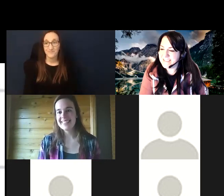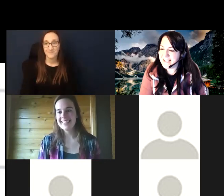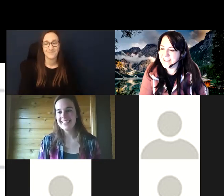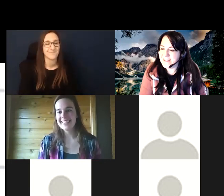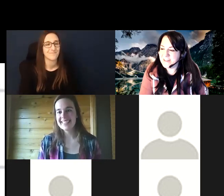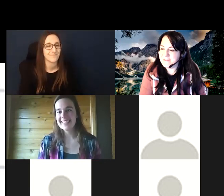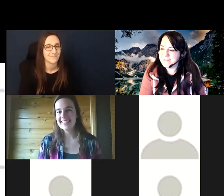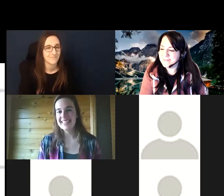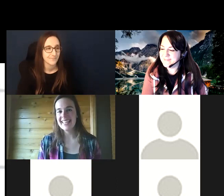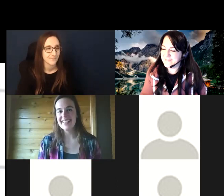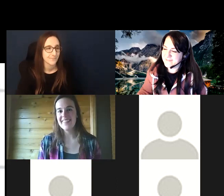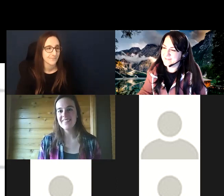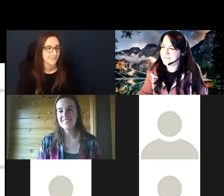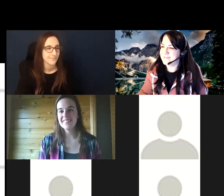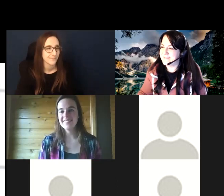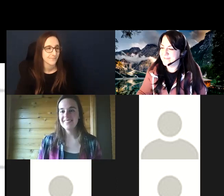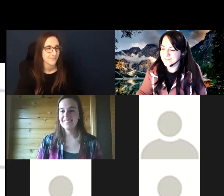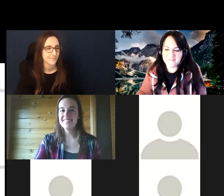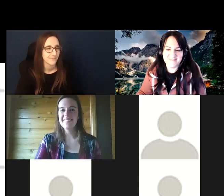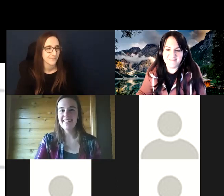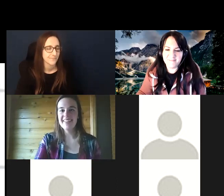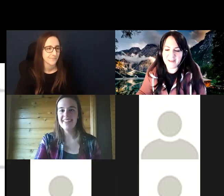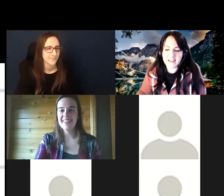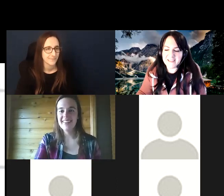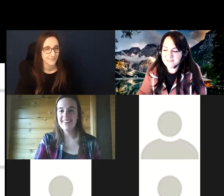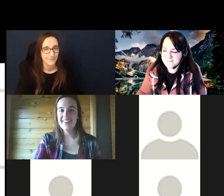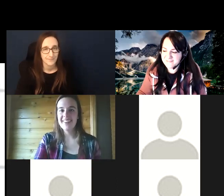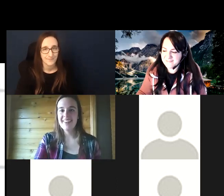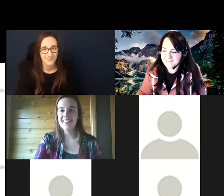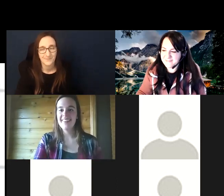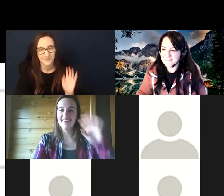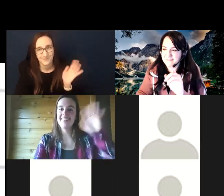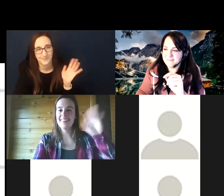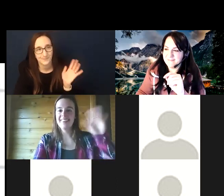you. Thank you. Thank you. Bye.